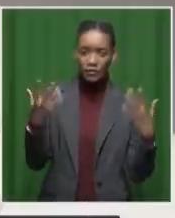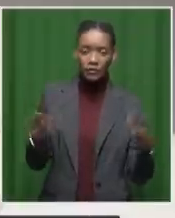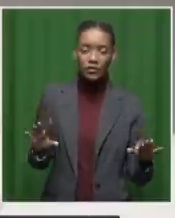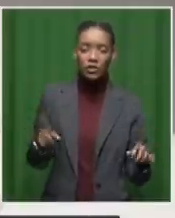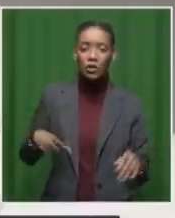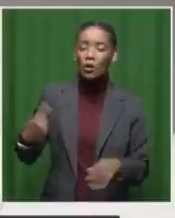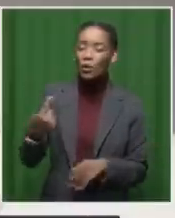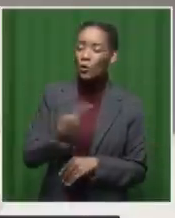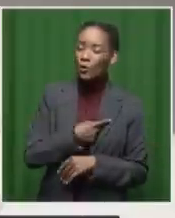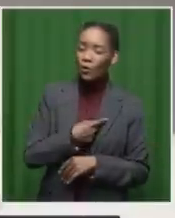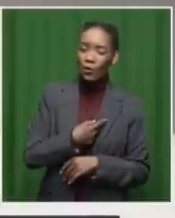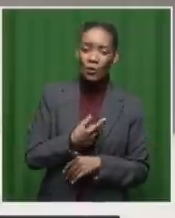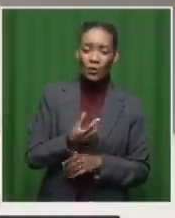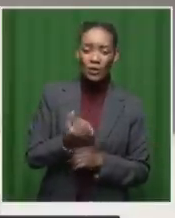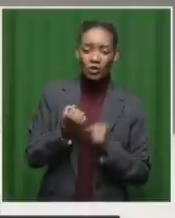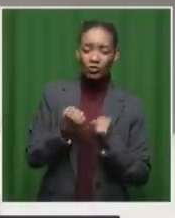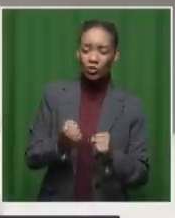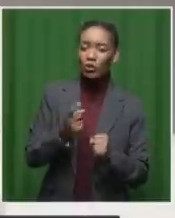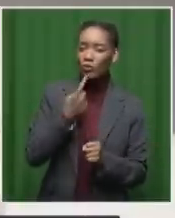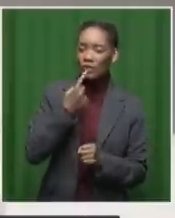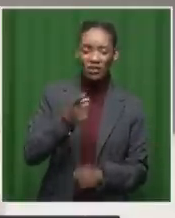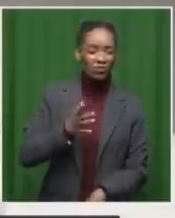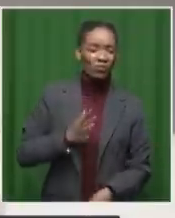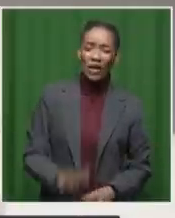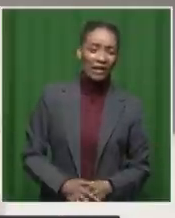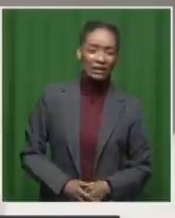don't want it anymore.